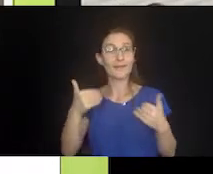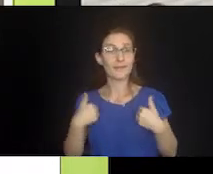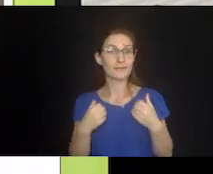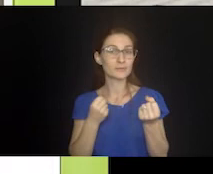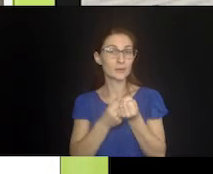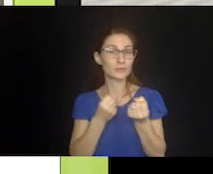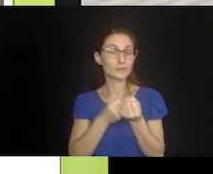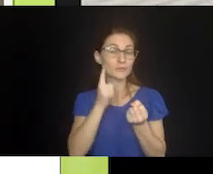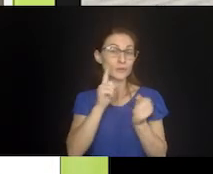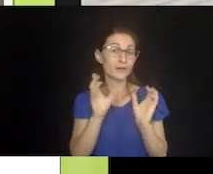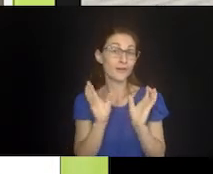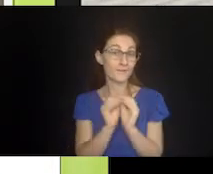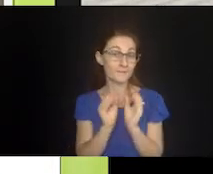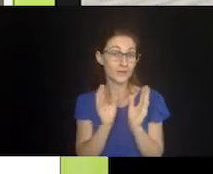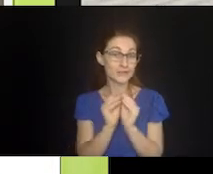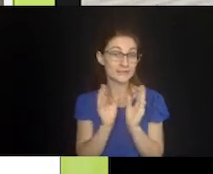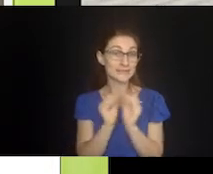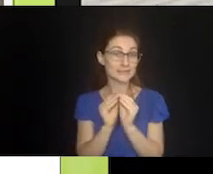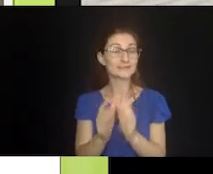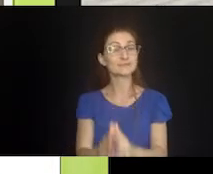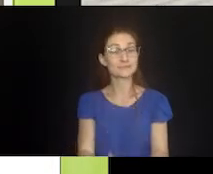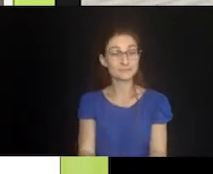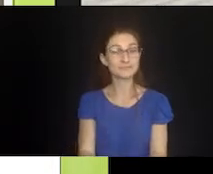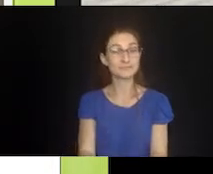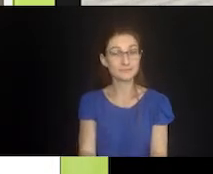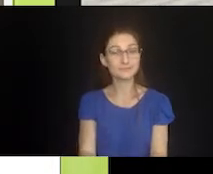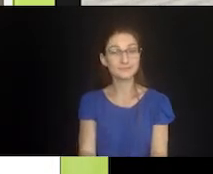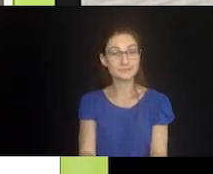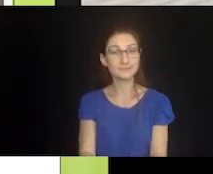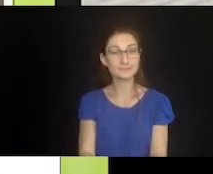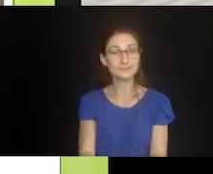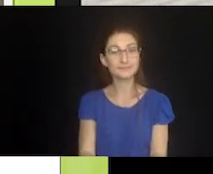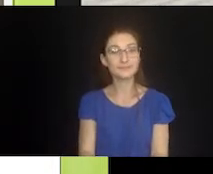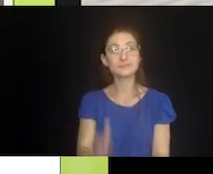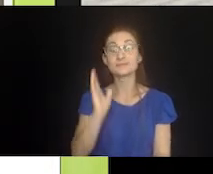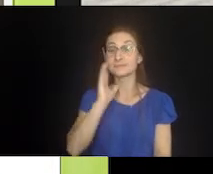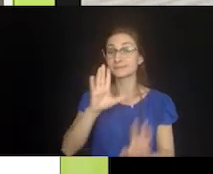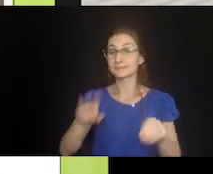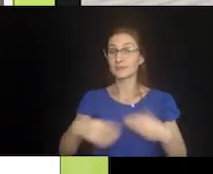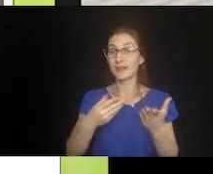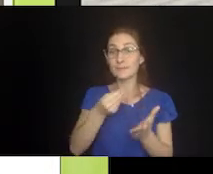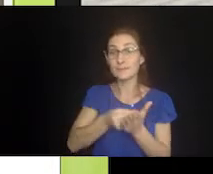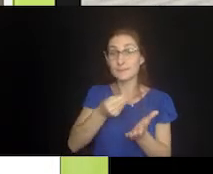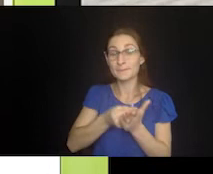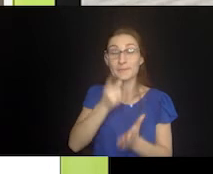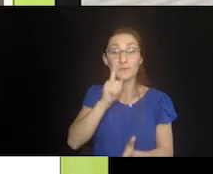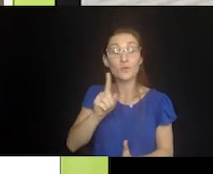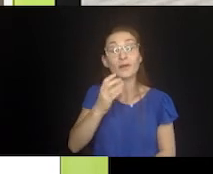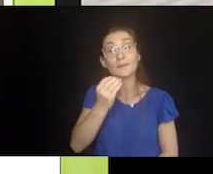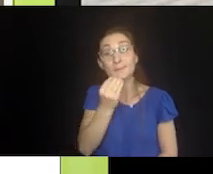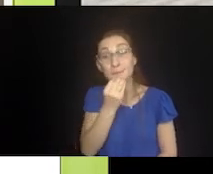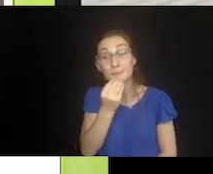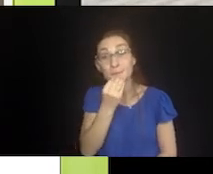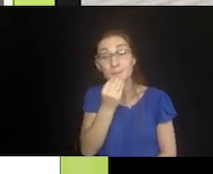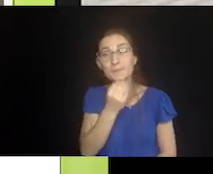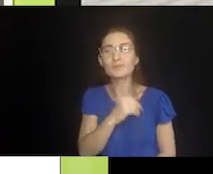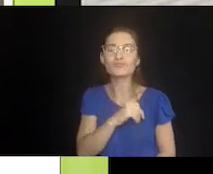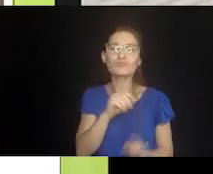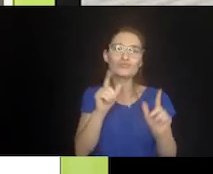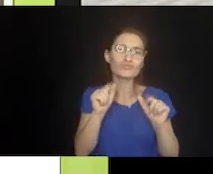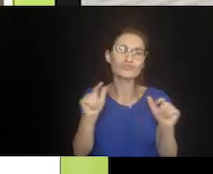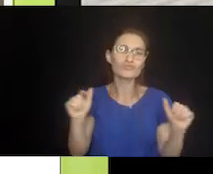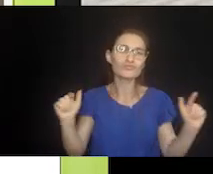get sponsorships for our conference. They provide money sometimes for like